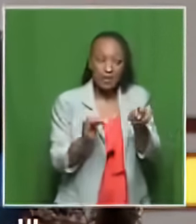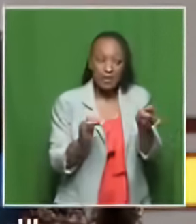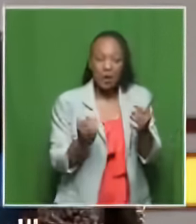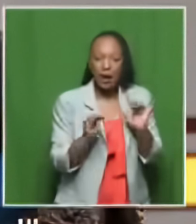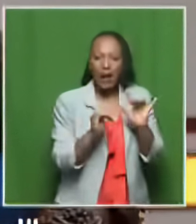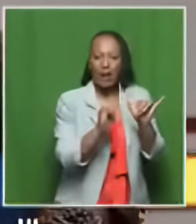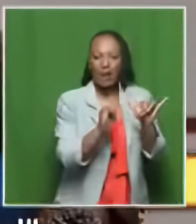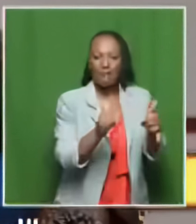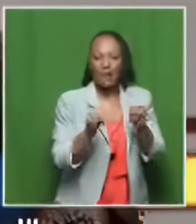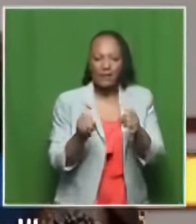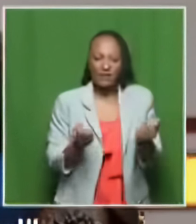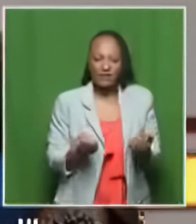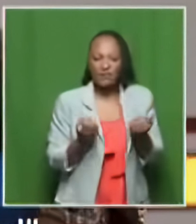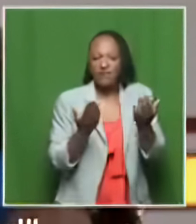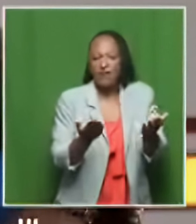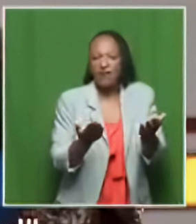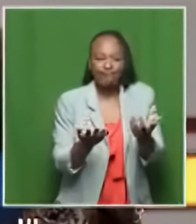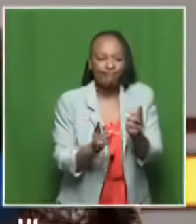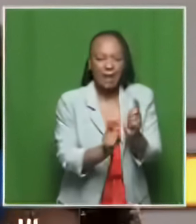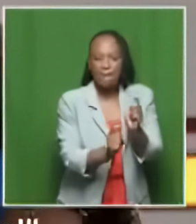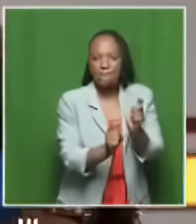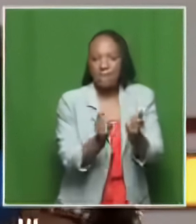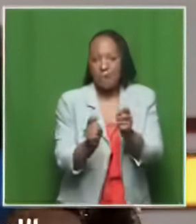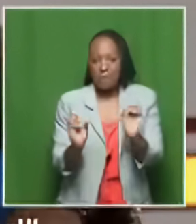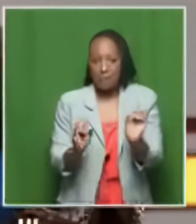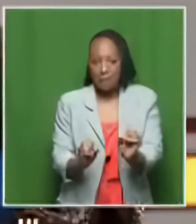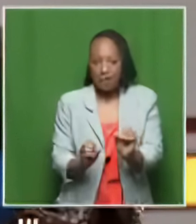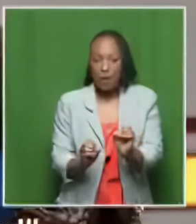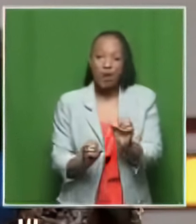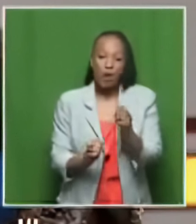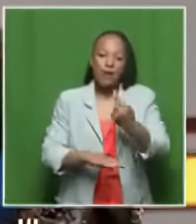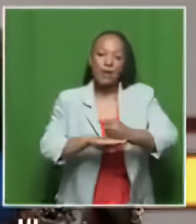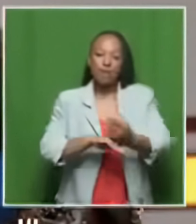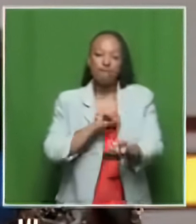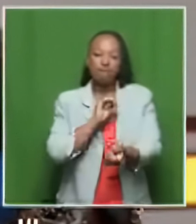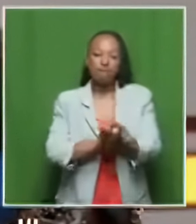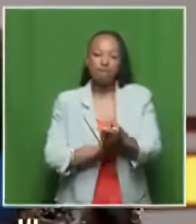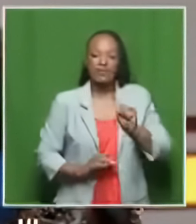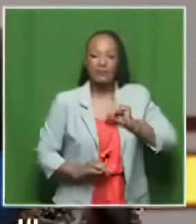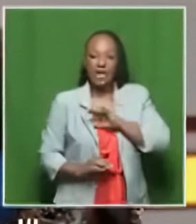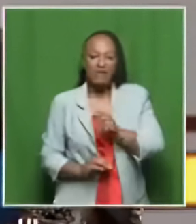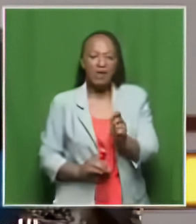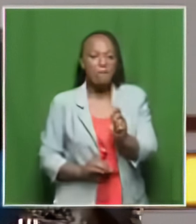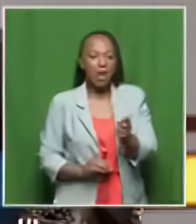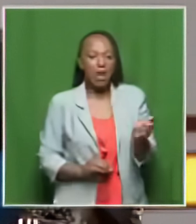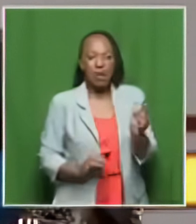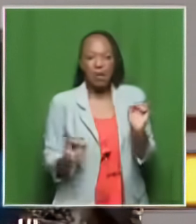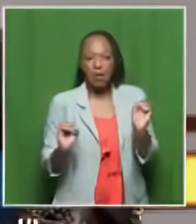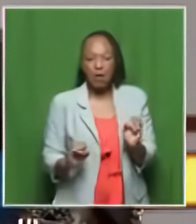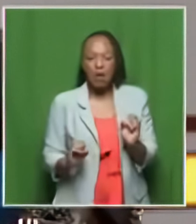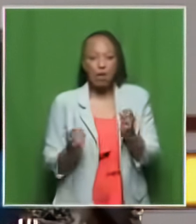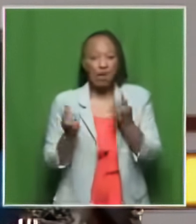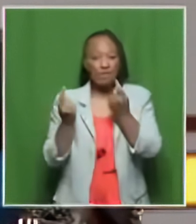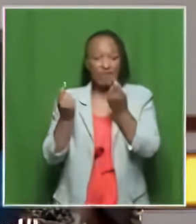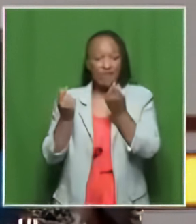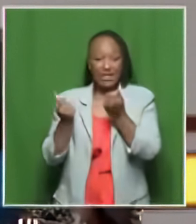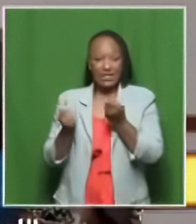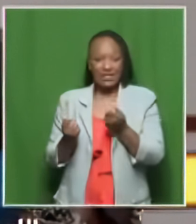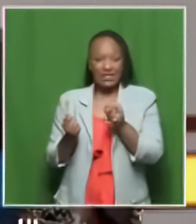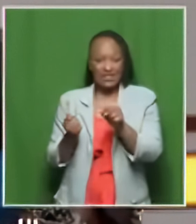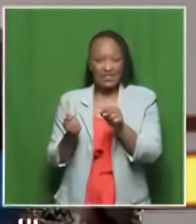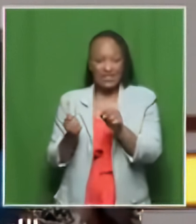And then from there, it will go to the salaries. I'm telling you, if a decisive intervention is not made to rescue the finances